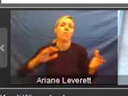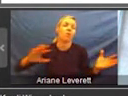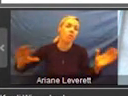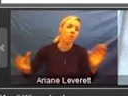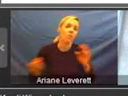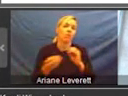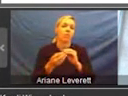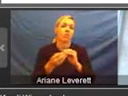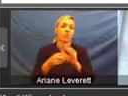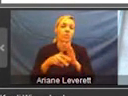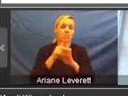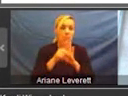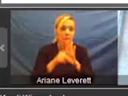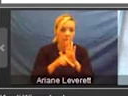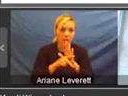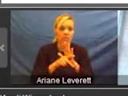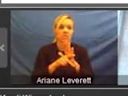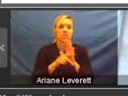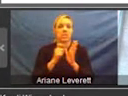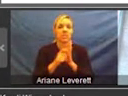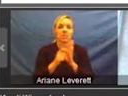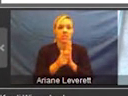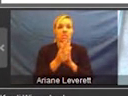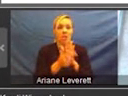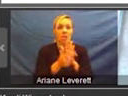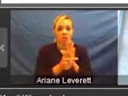one is the more